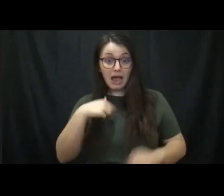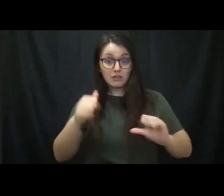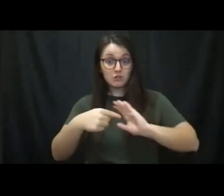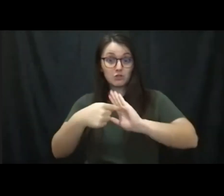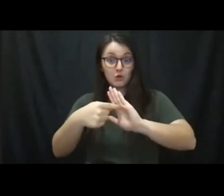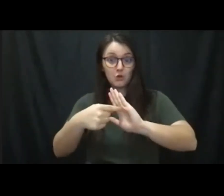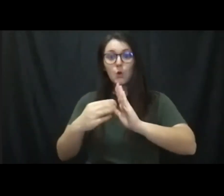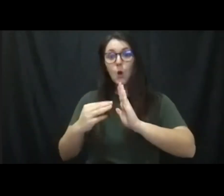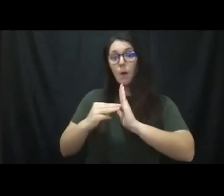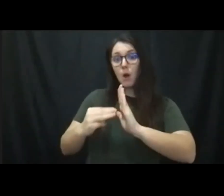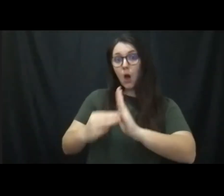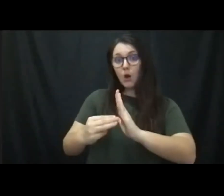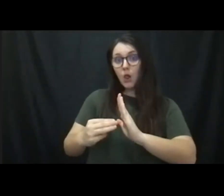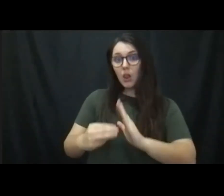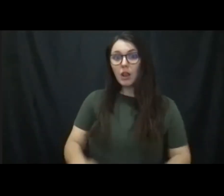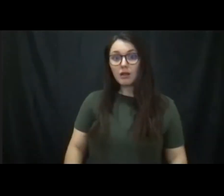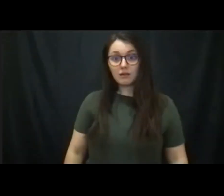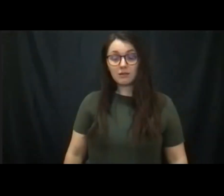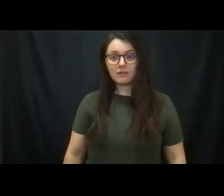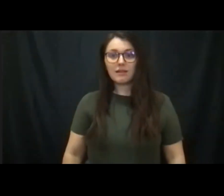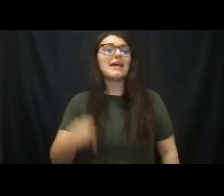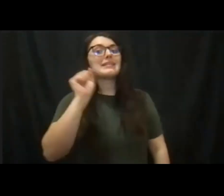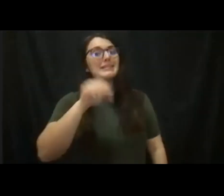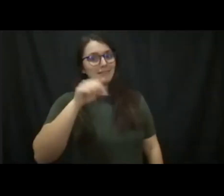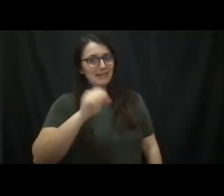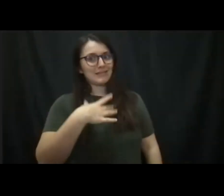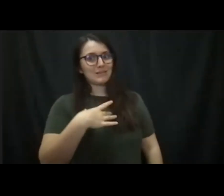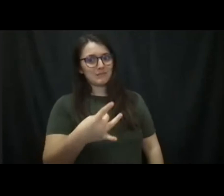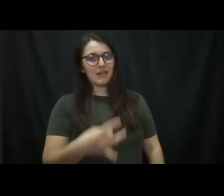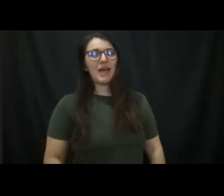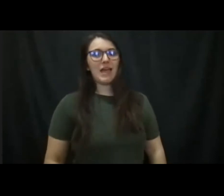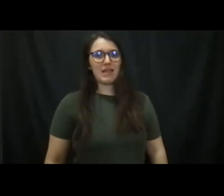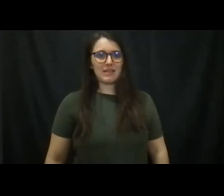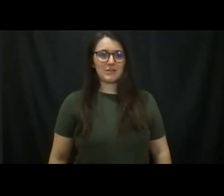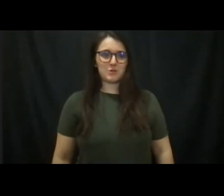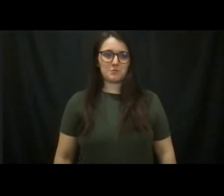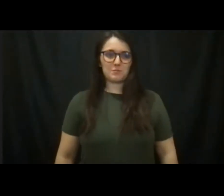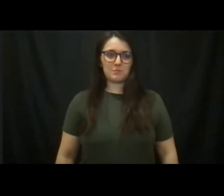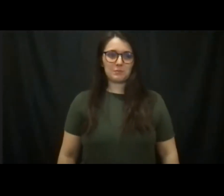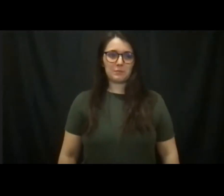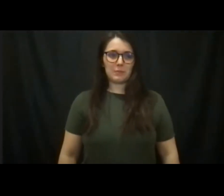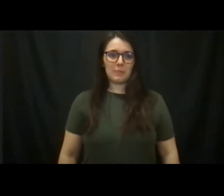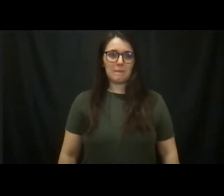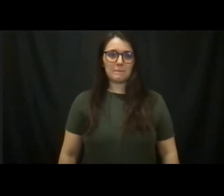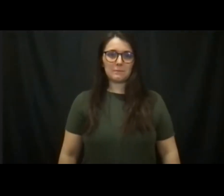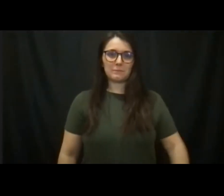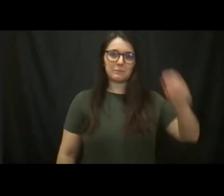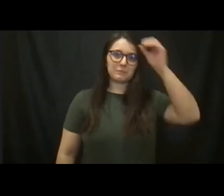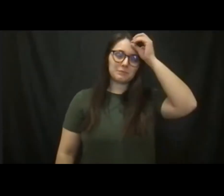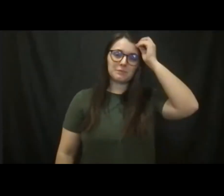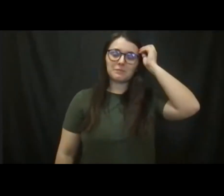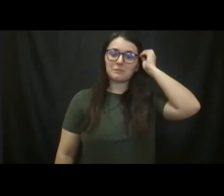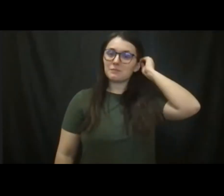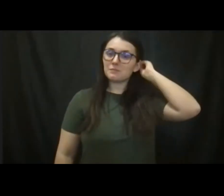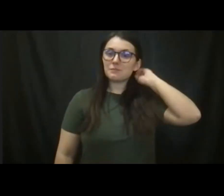the tail and the baleen of one? Yes, we would love that. Okay. Go grab that. Yeah. No, it's right here. Oh, I know. Can you Oh, do move it. Yes.